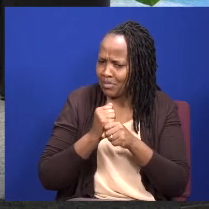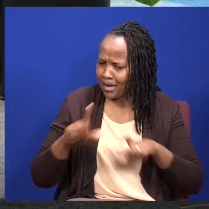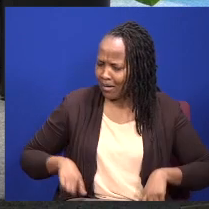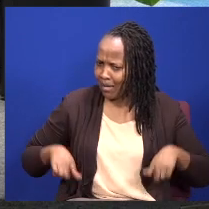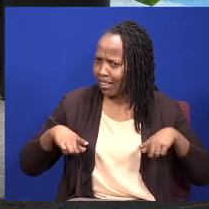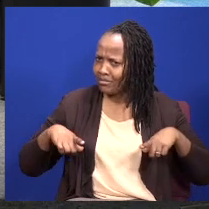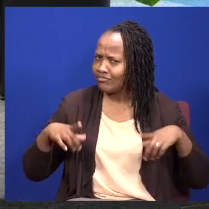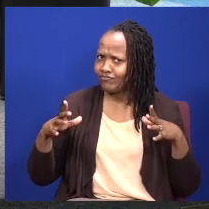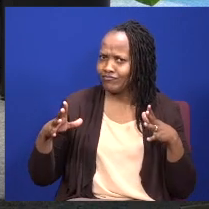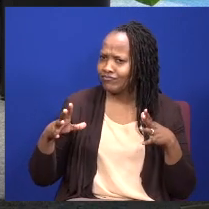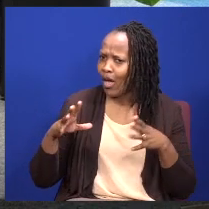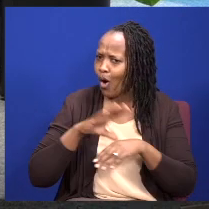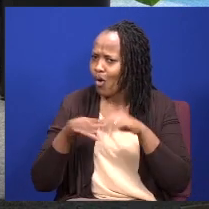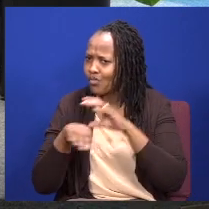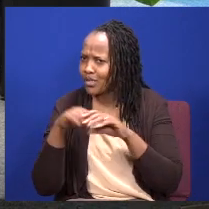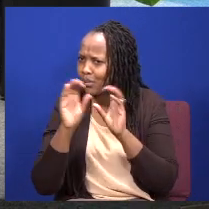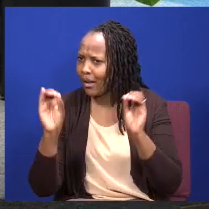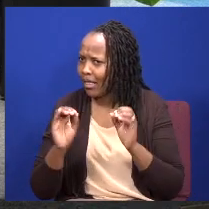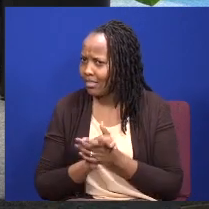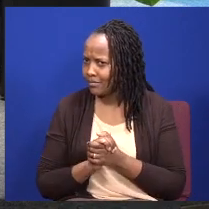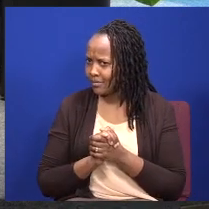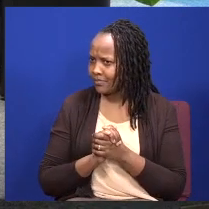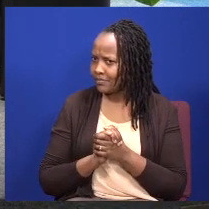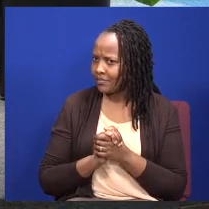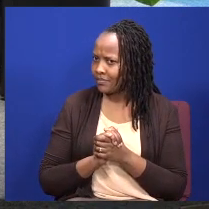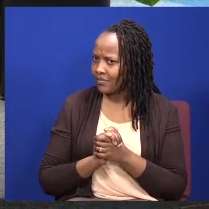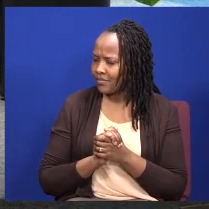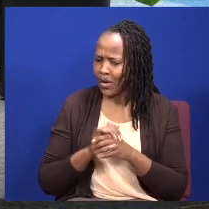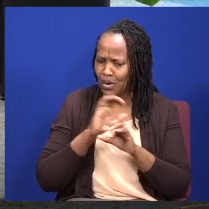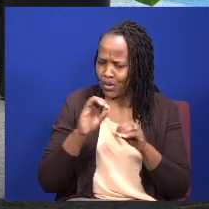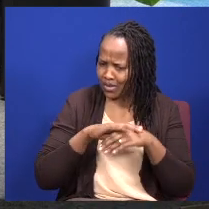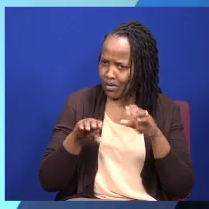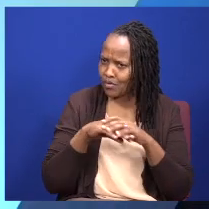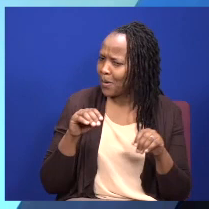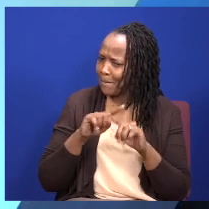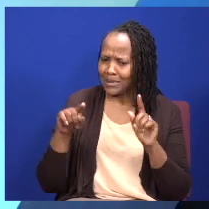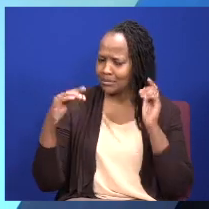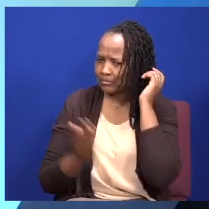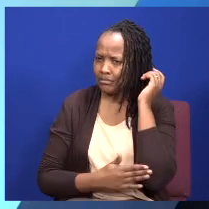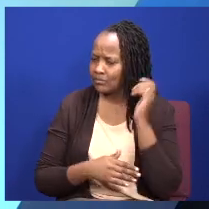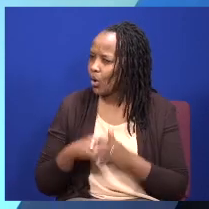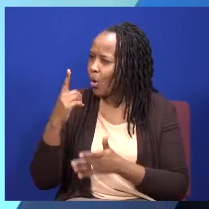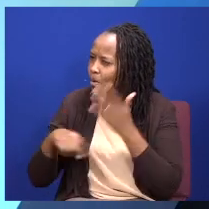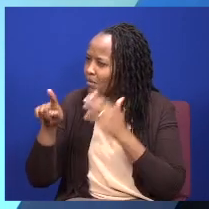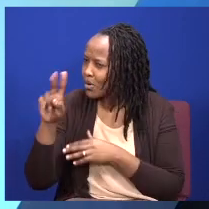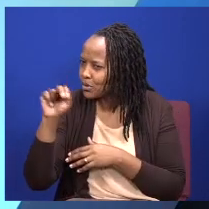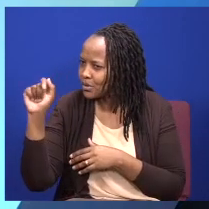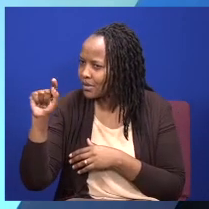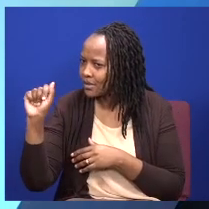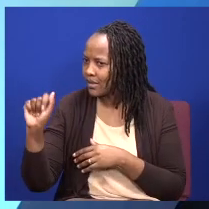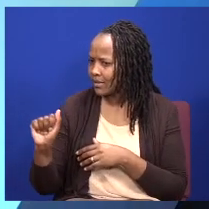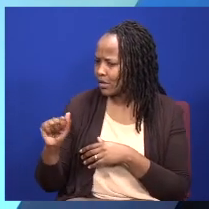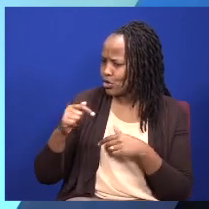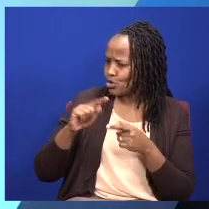uncomfortable. Uncomfortable, yes. They come and make our lives miserable, not even just uncomfortable. What about you, Natalie? What do you think? To